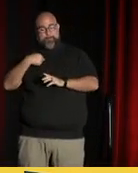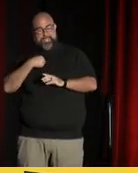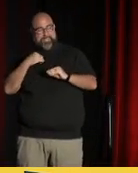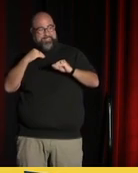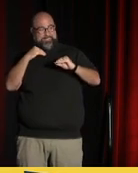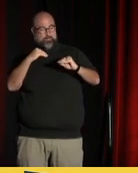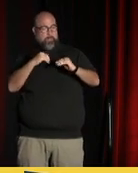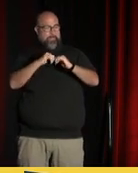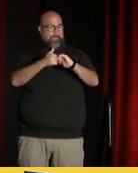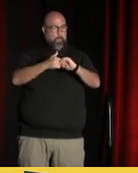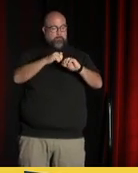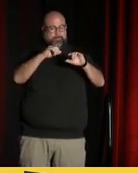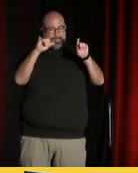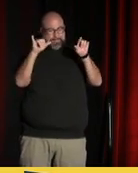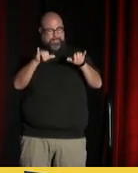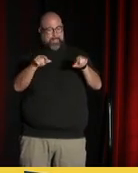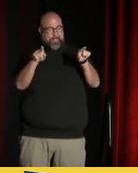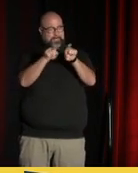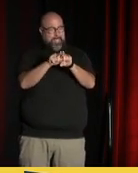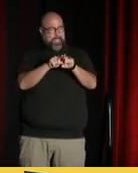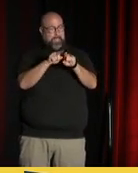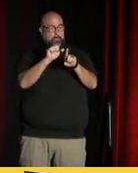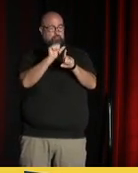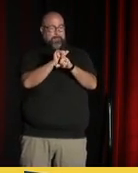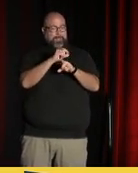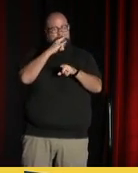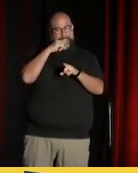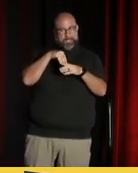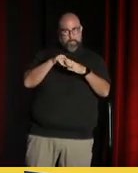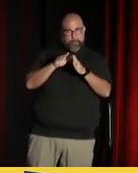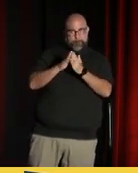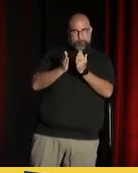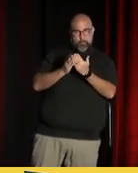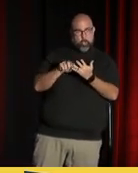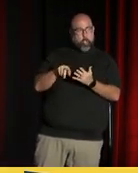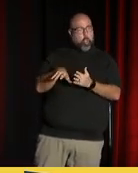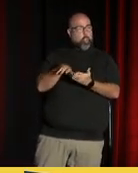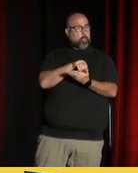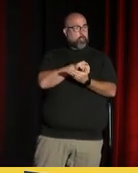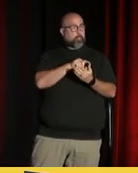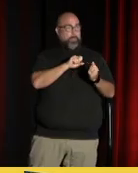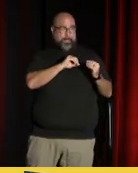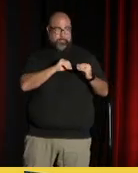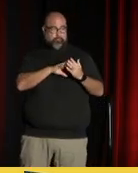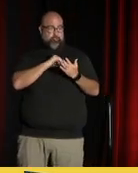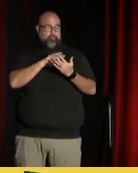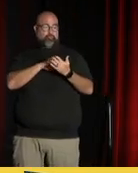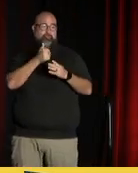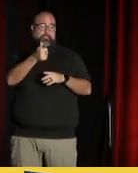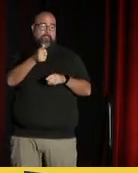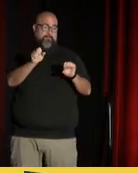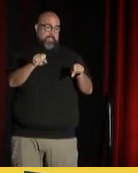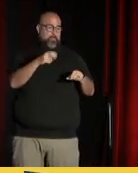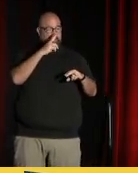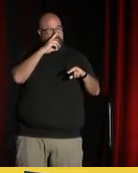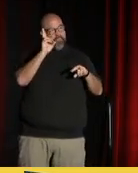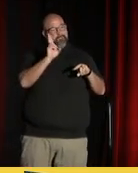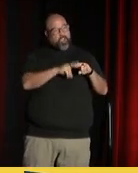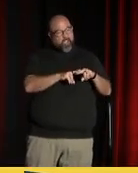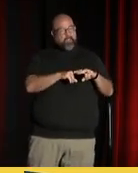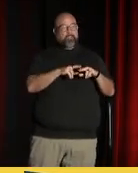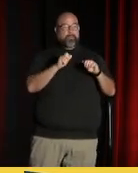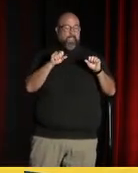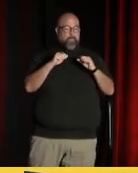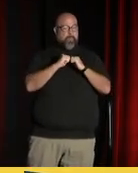how to do the same trick that the kids in the book are learning in the book. So it'll be kind of fun. We all get to learn together.